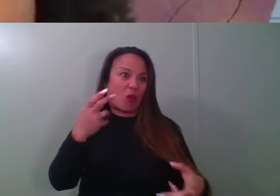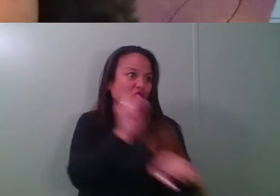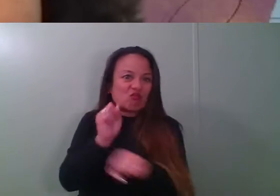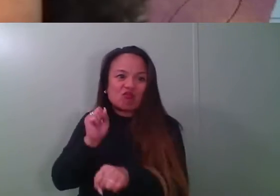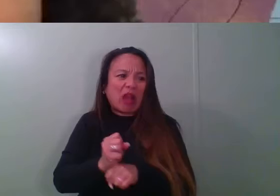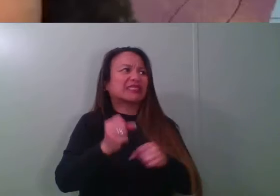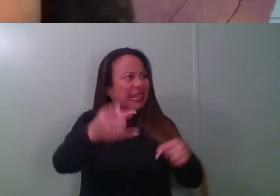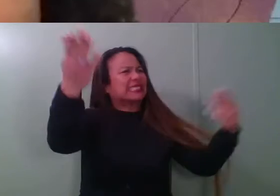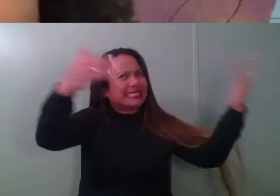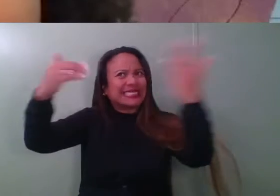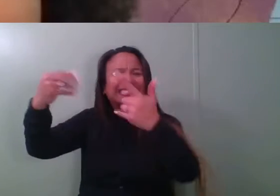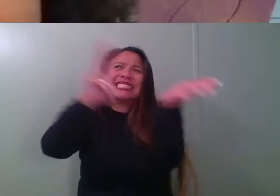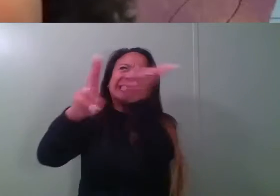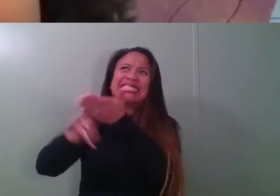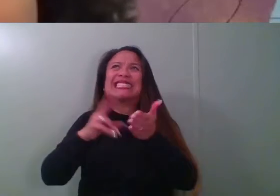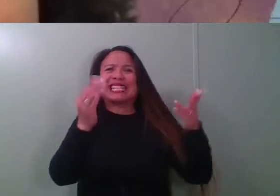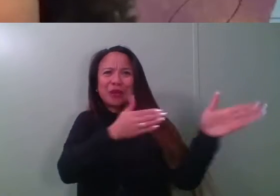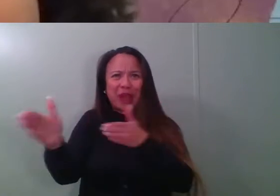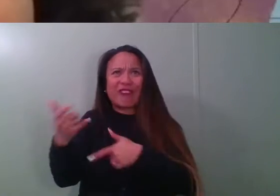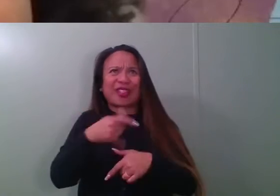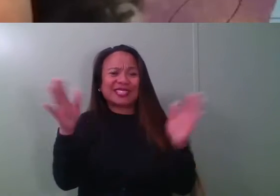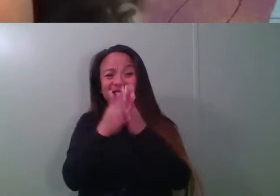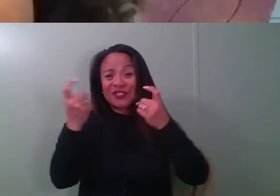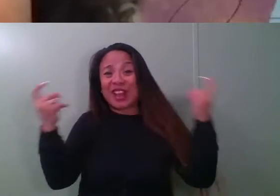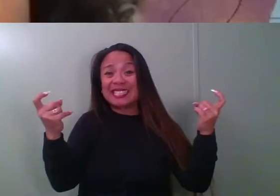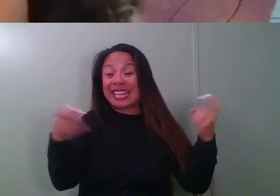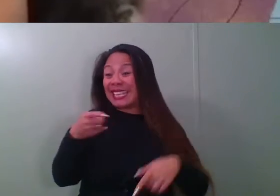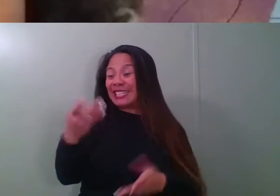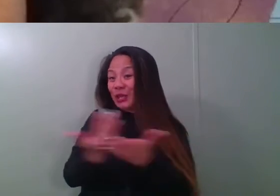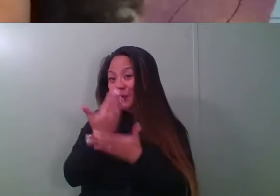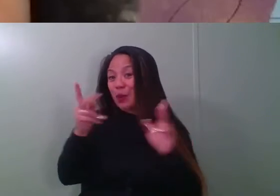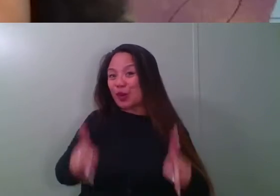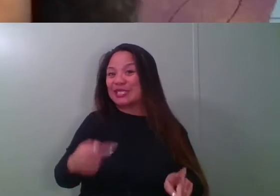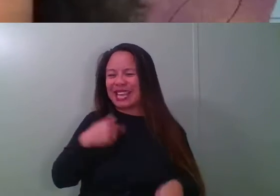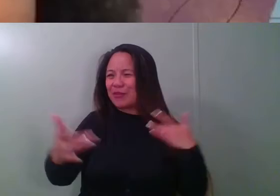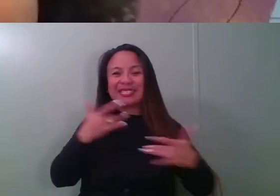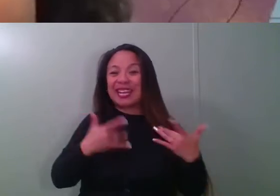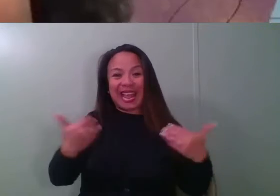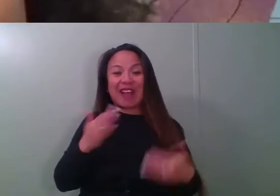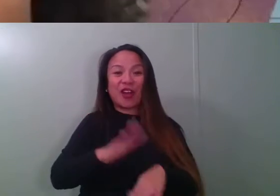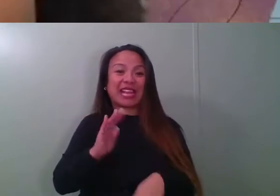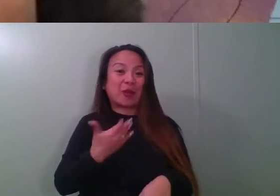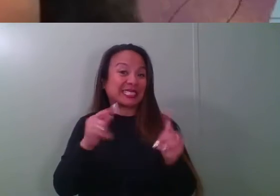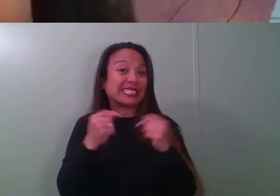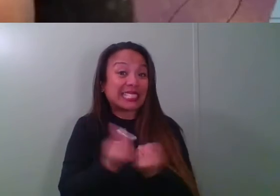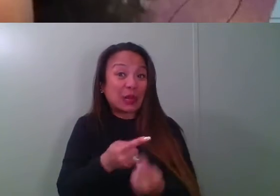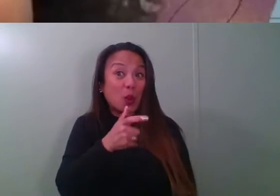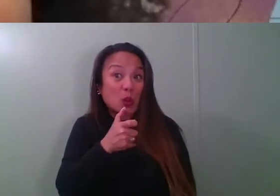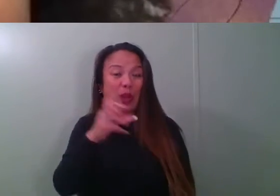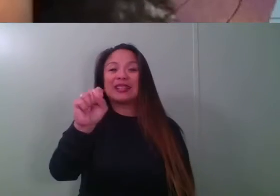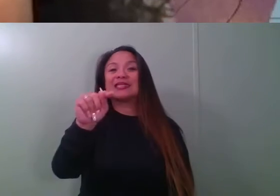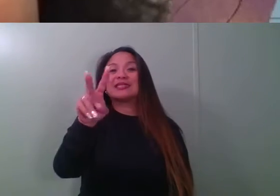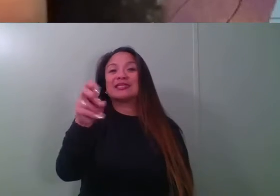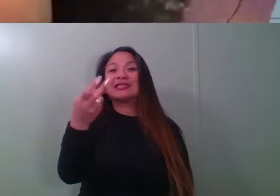hard footwork of getting everybody signed in and prepared for this festival. And he's a new person that I'm excited